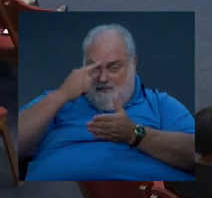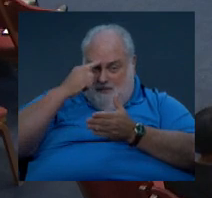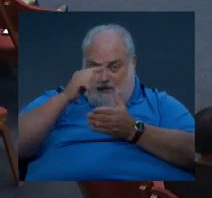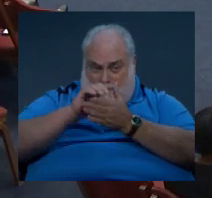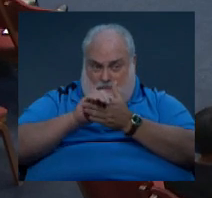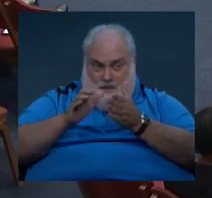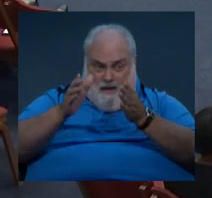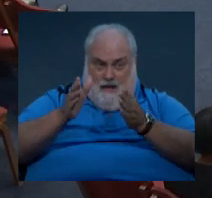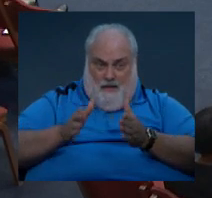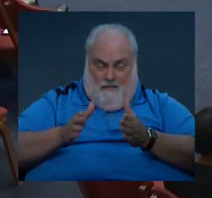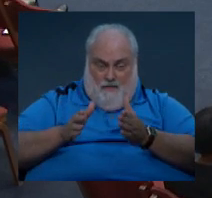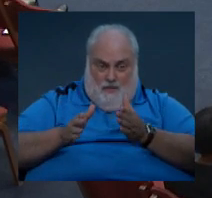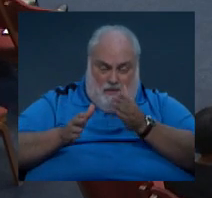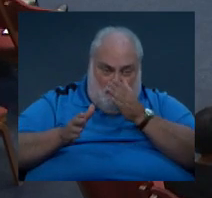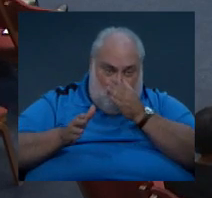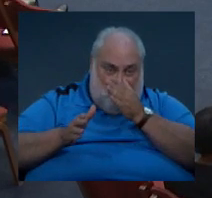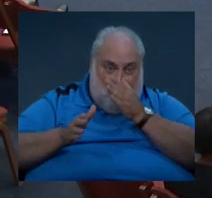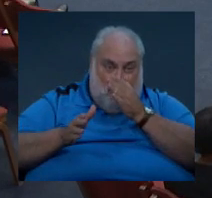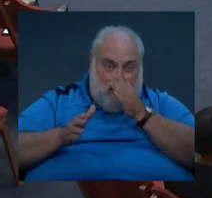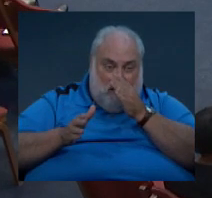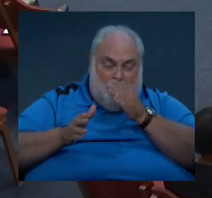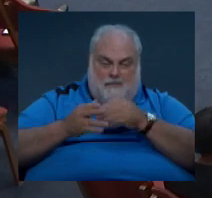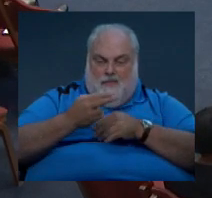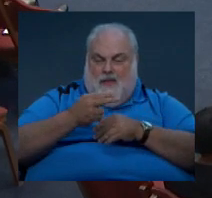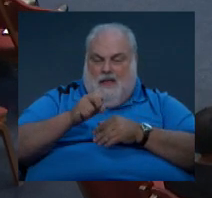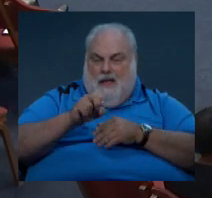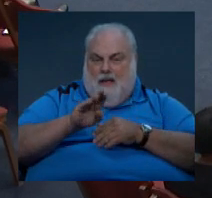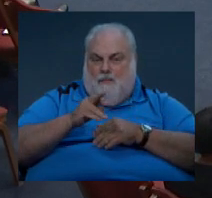for Christians, it says in Hebrews